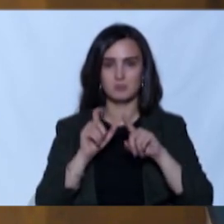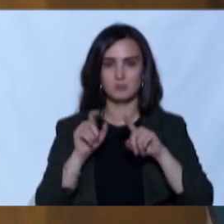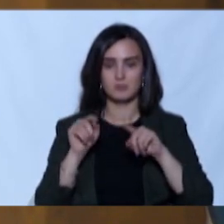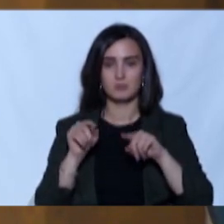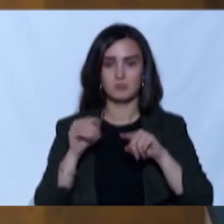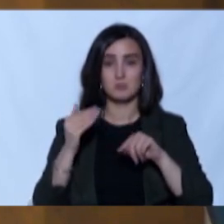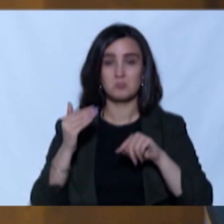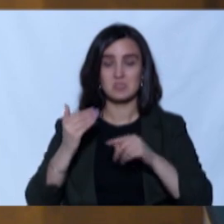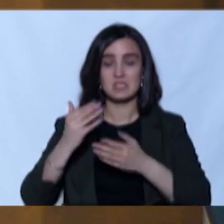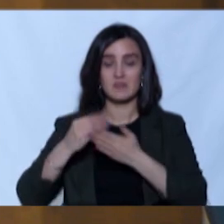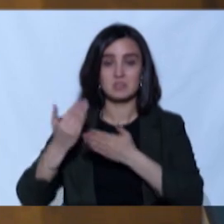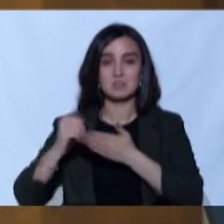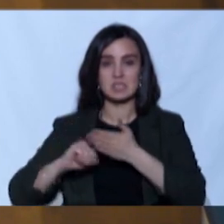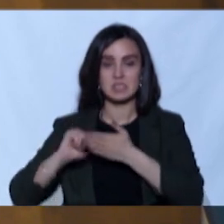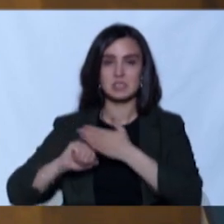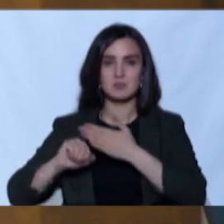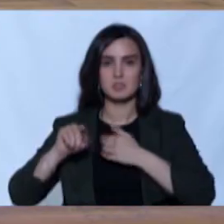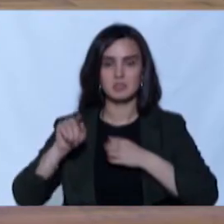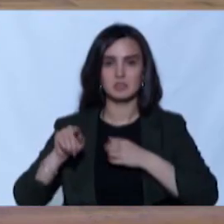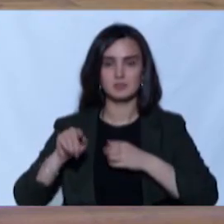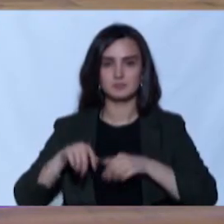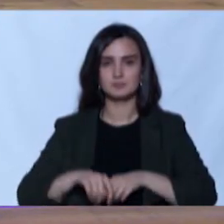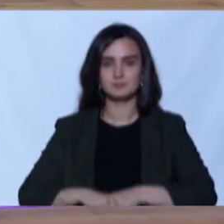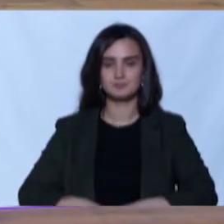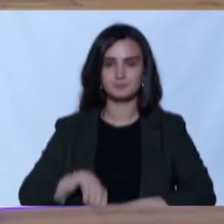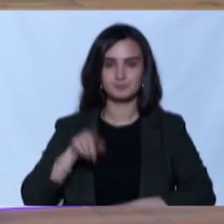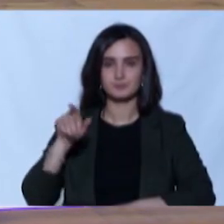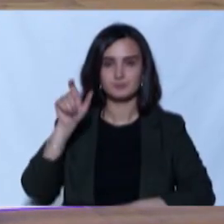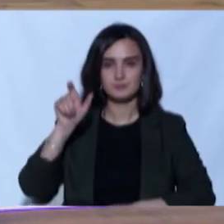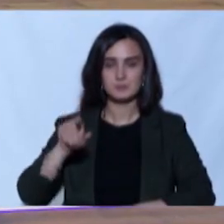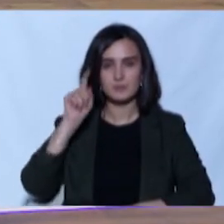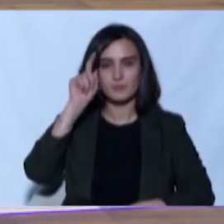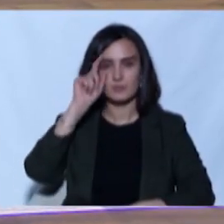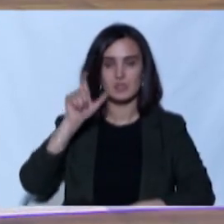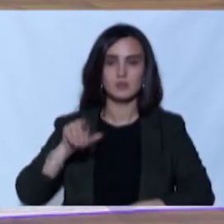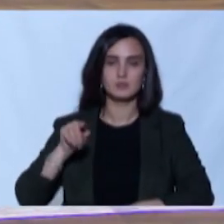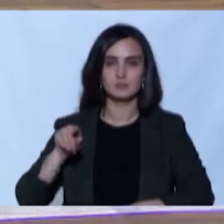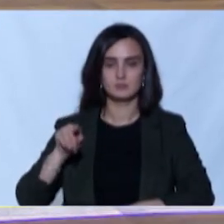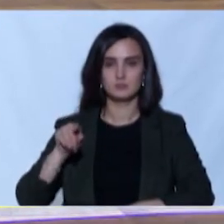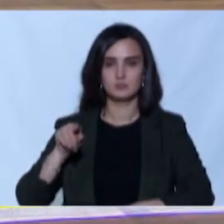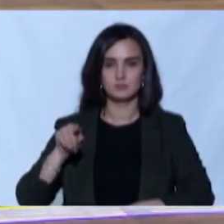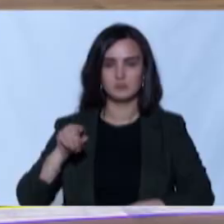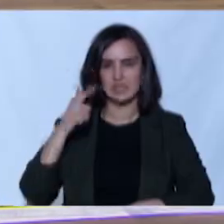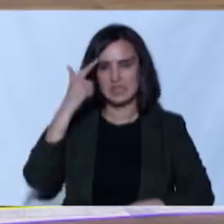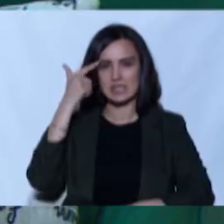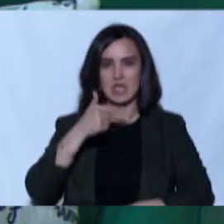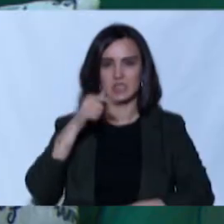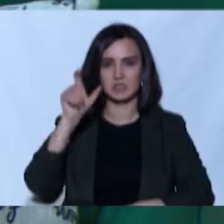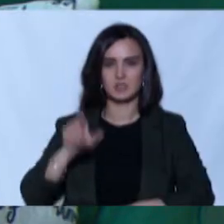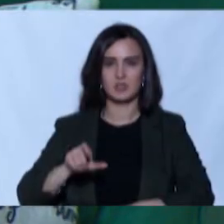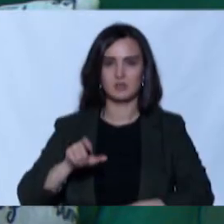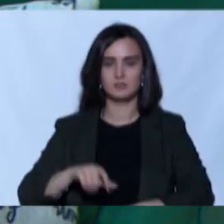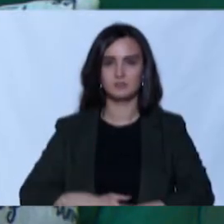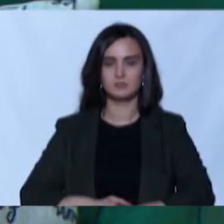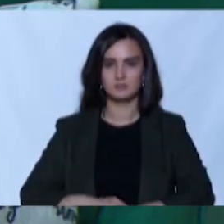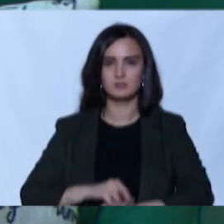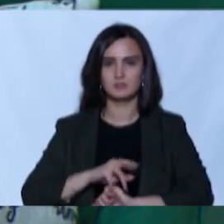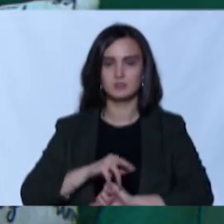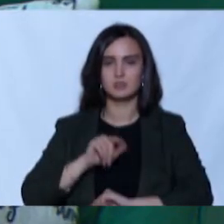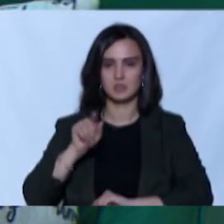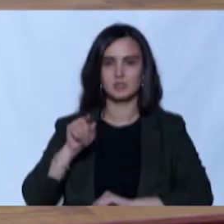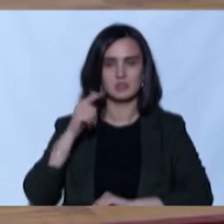reason. He embodies reason. He is the man of the intellect. Absolutely, he is a